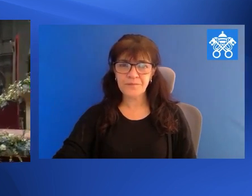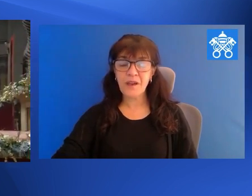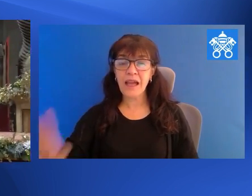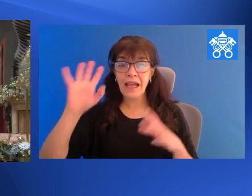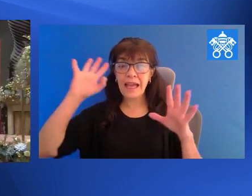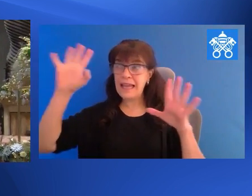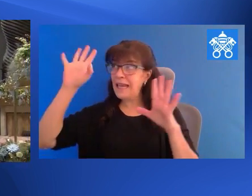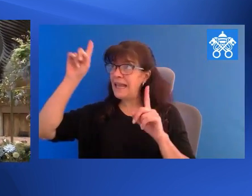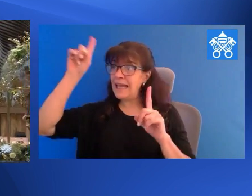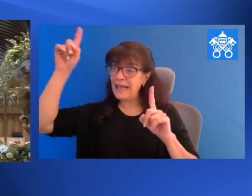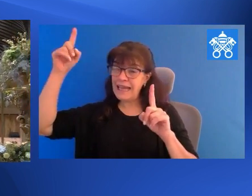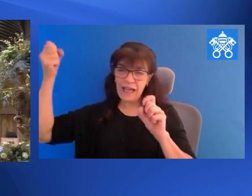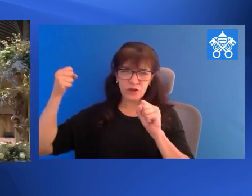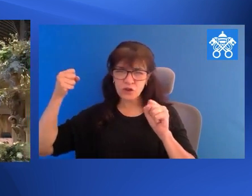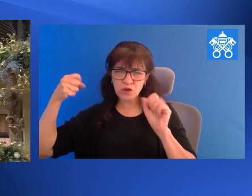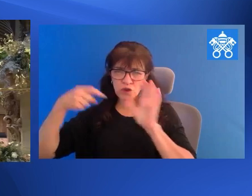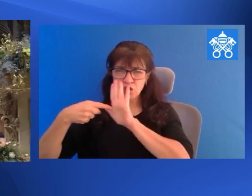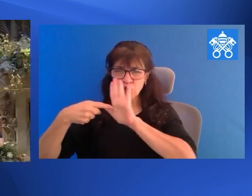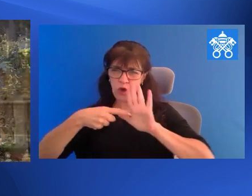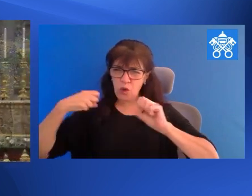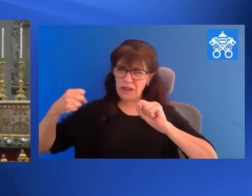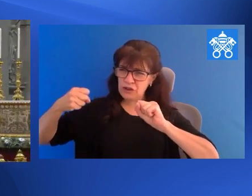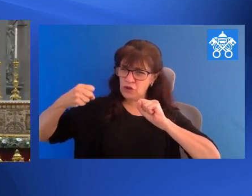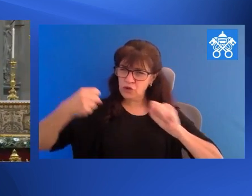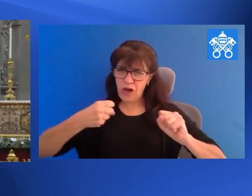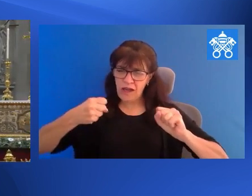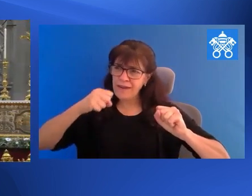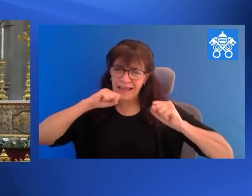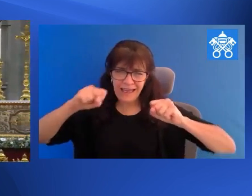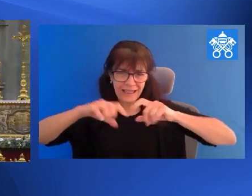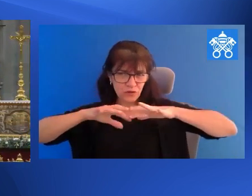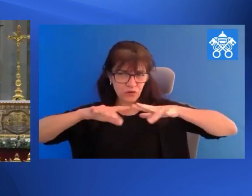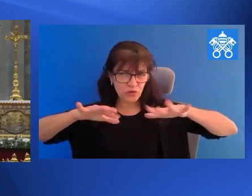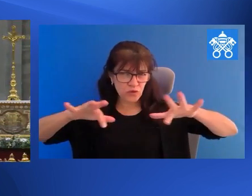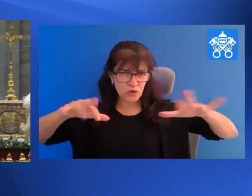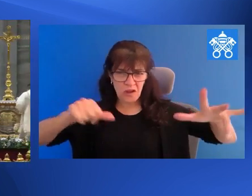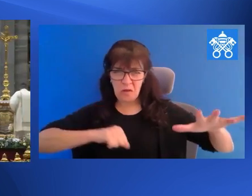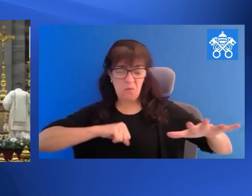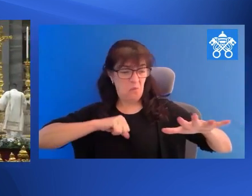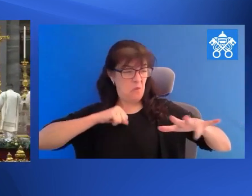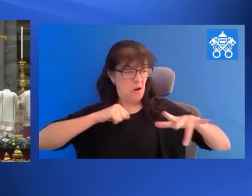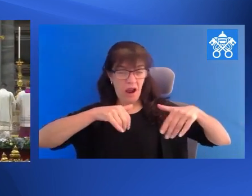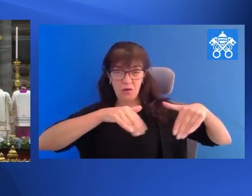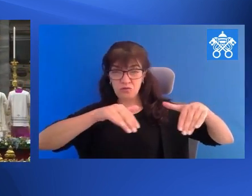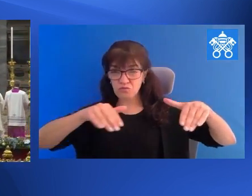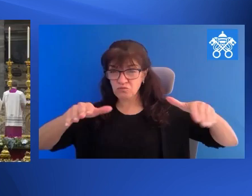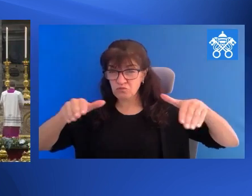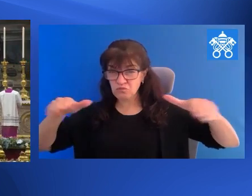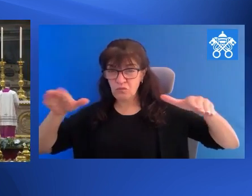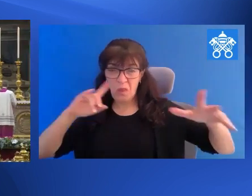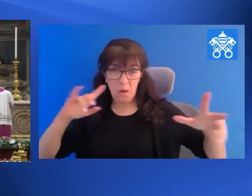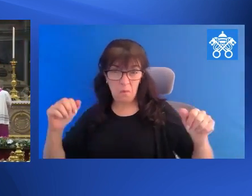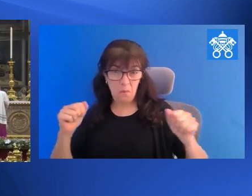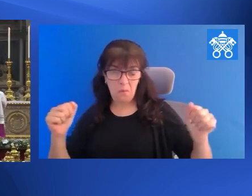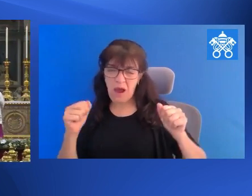He has shown the strength of his arm. He has scattered the proud in their conceit. He has cast down the